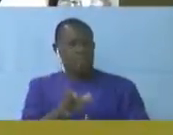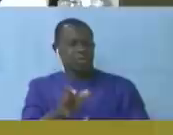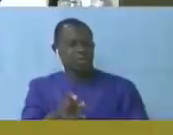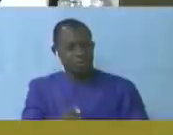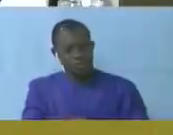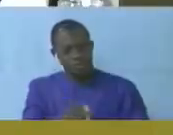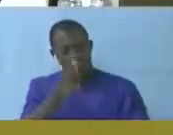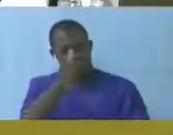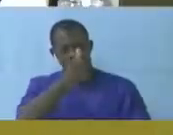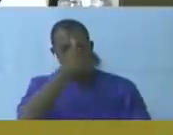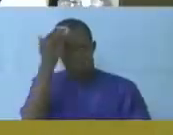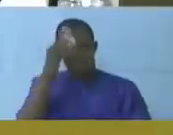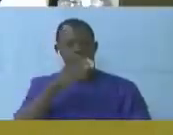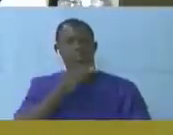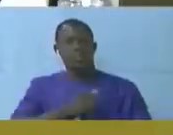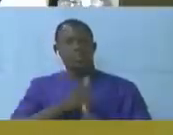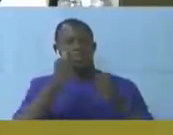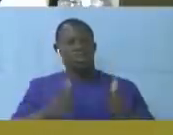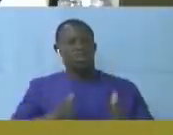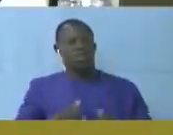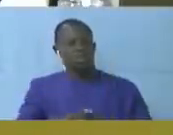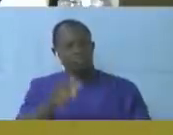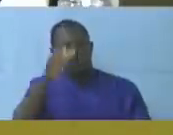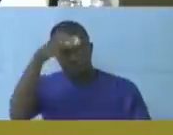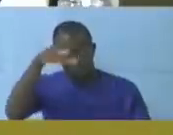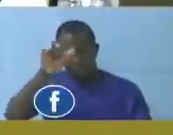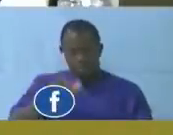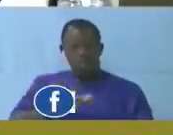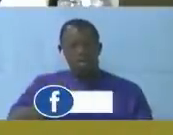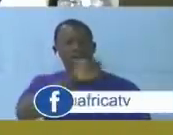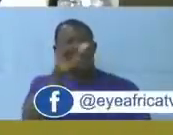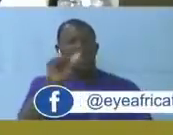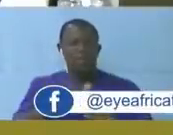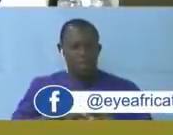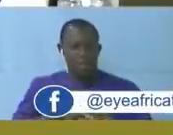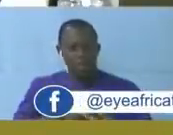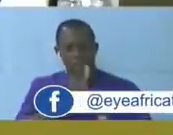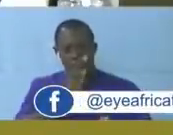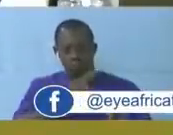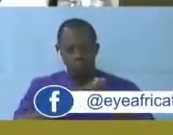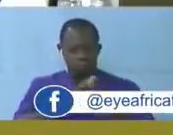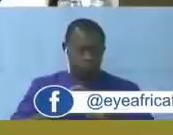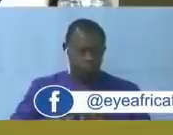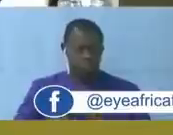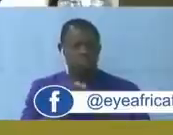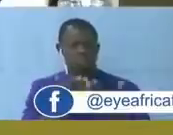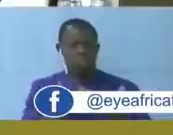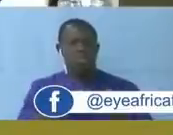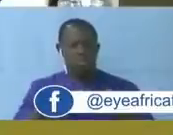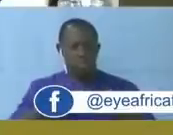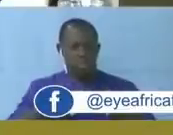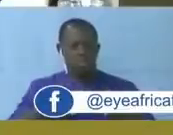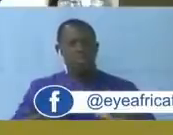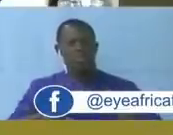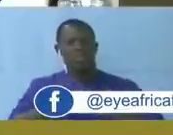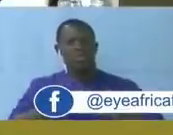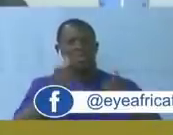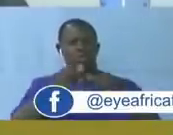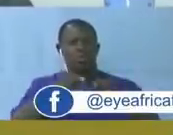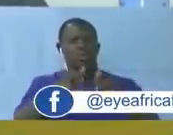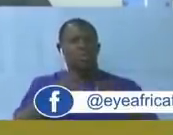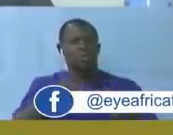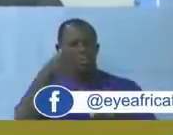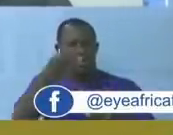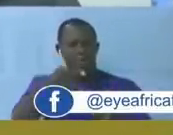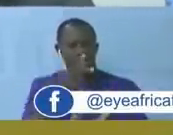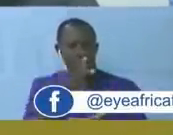Good morning, Mr. Chairman, Commissioners, and members of the audience. We are ready to proceed with the next witness, Mr.